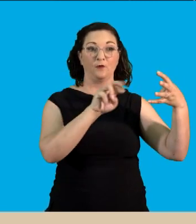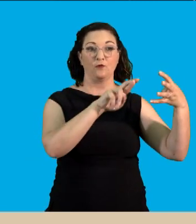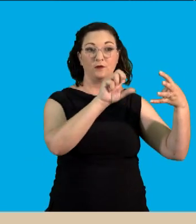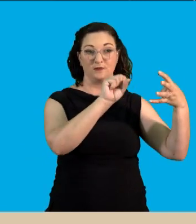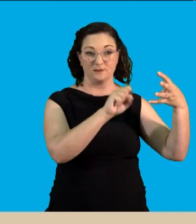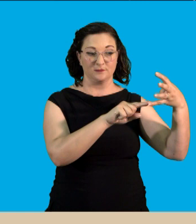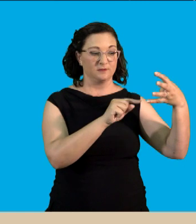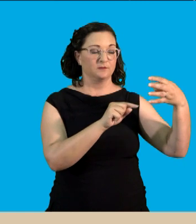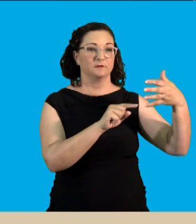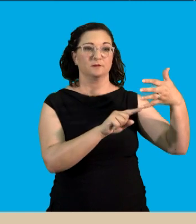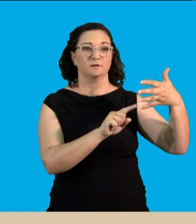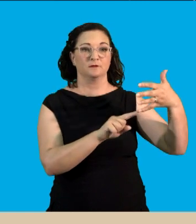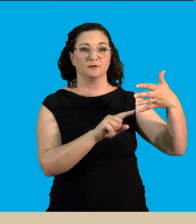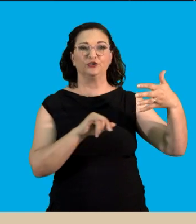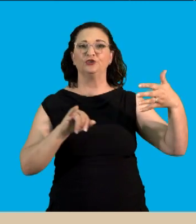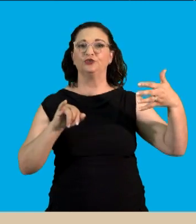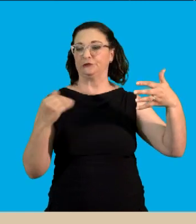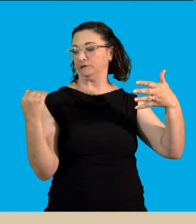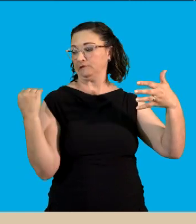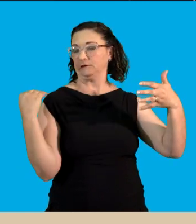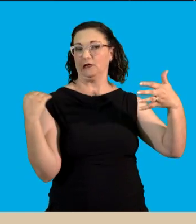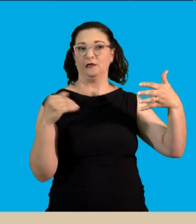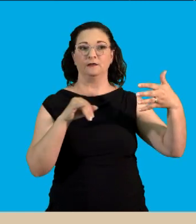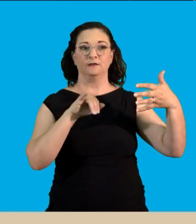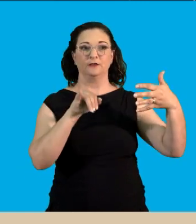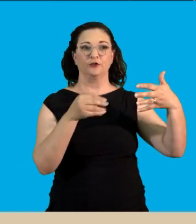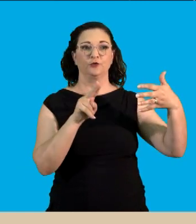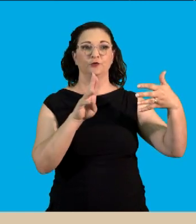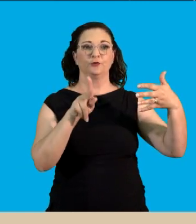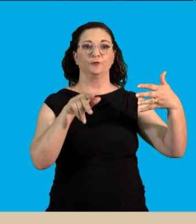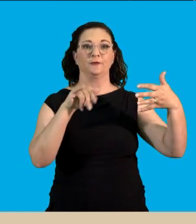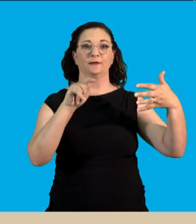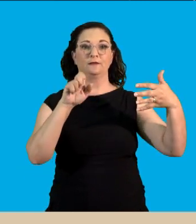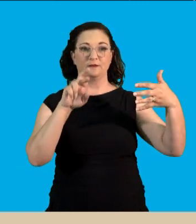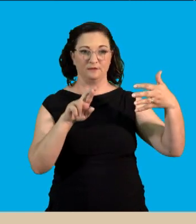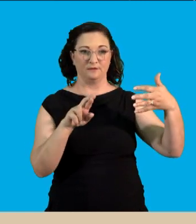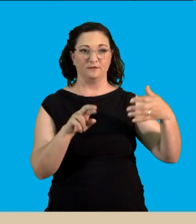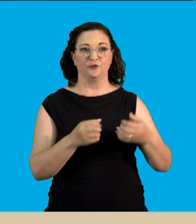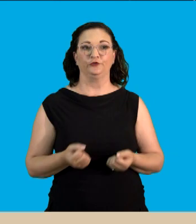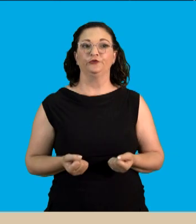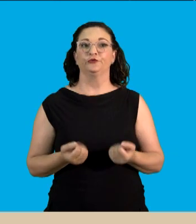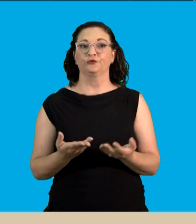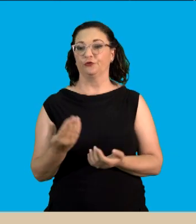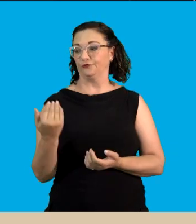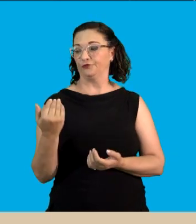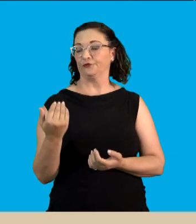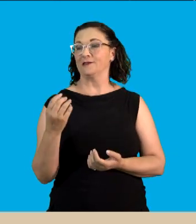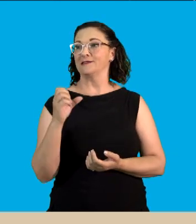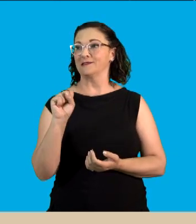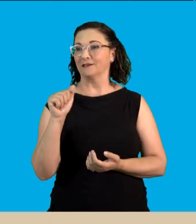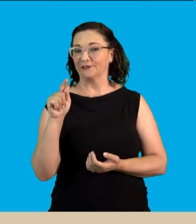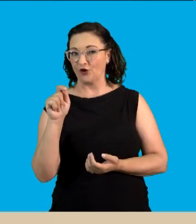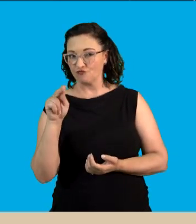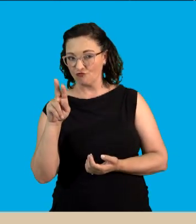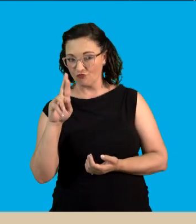letter M for Mars, and just capital letter J there for Jupiter, and served capital letter